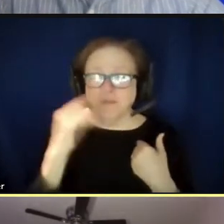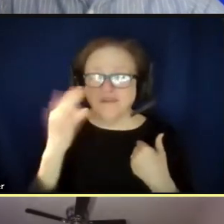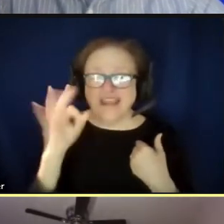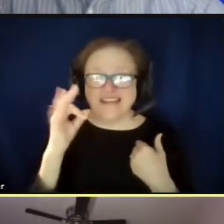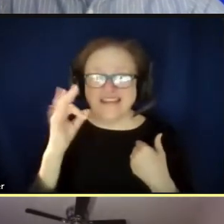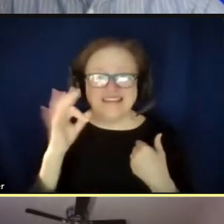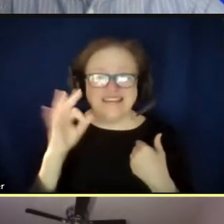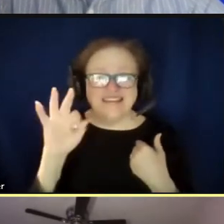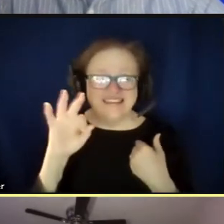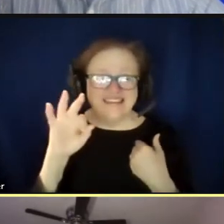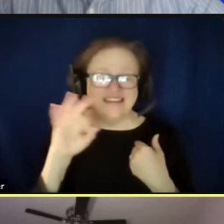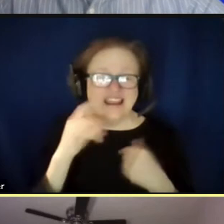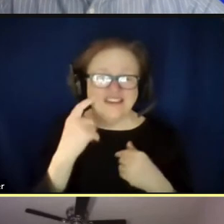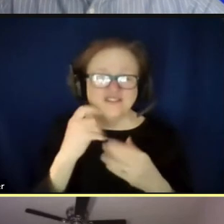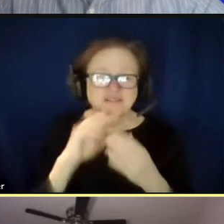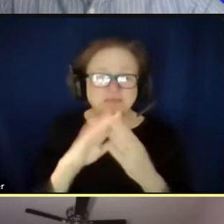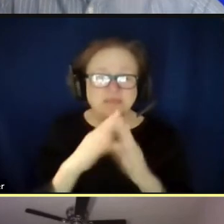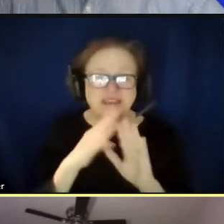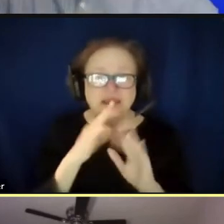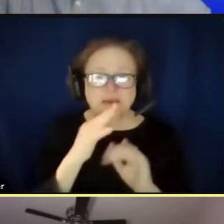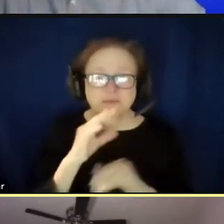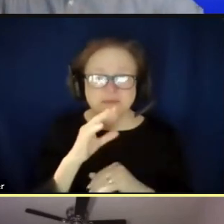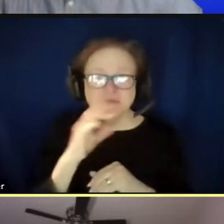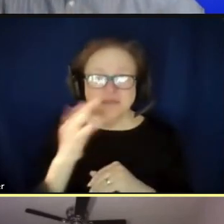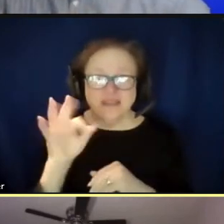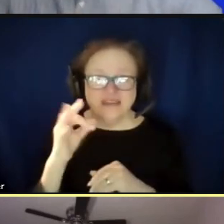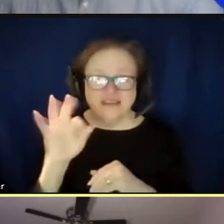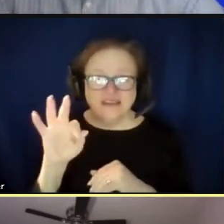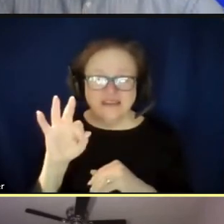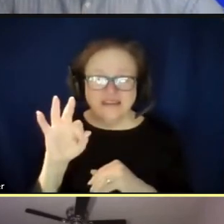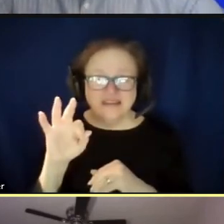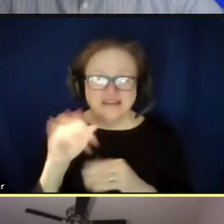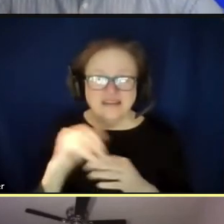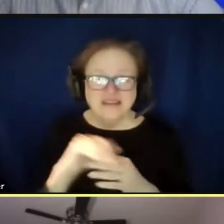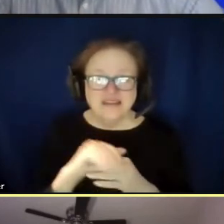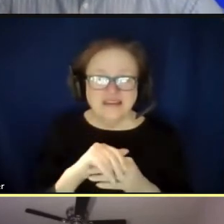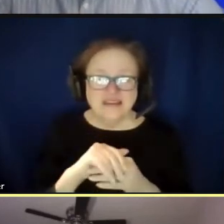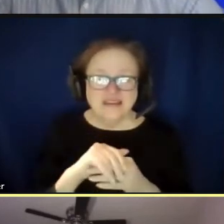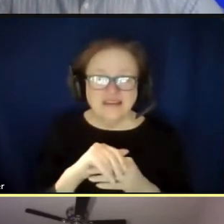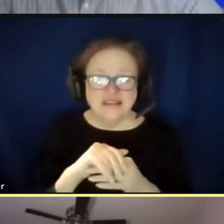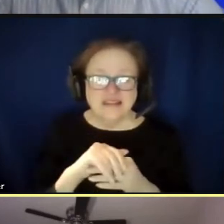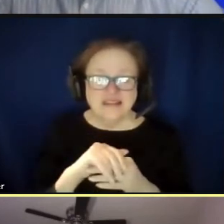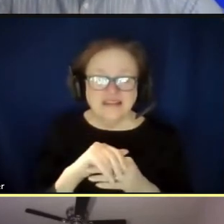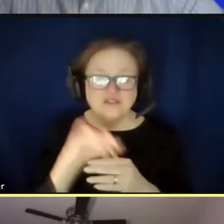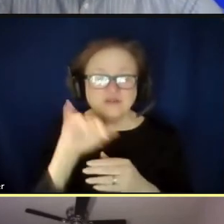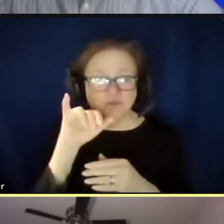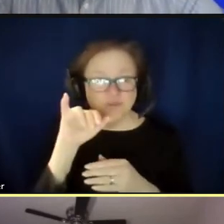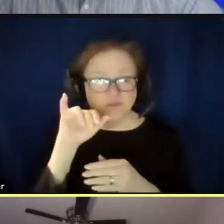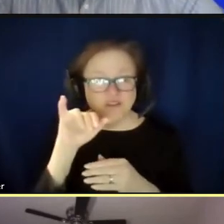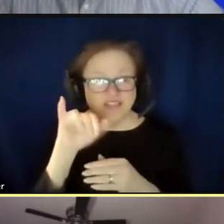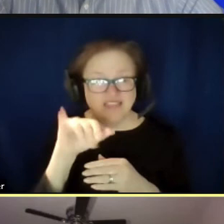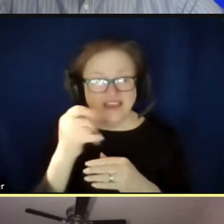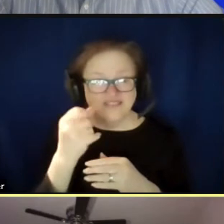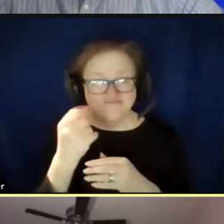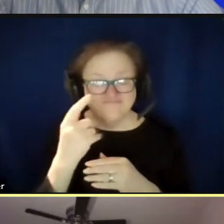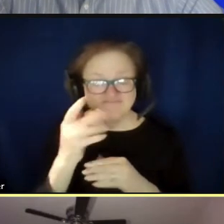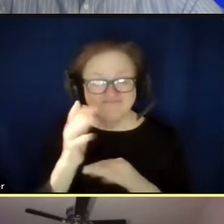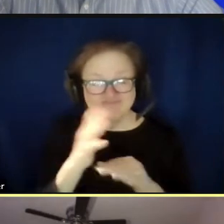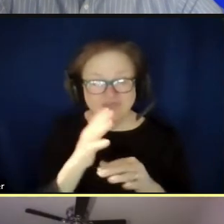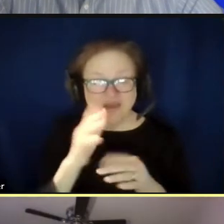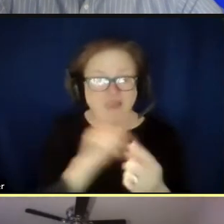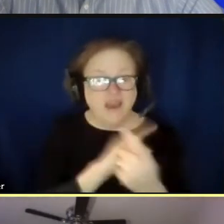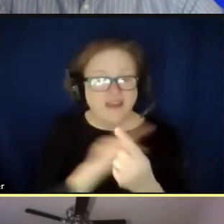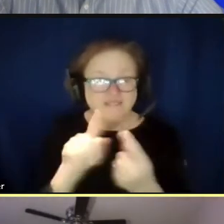just turned 19. With that being said, I've also met a lot of people. I've also